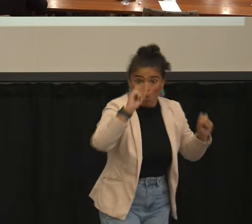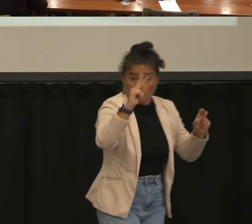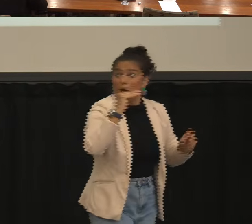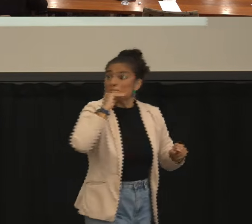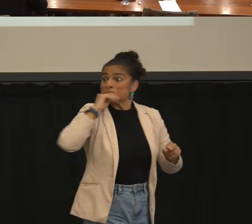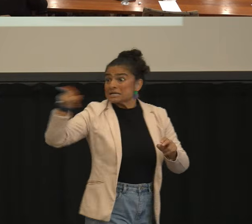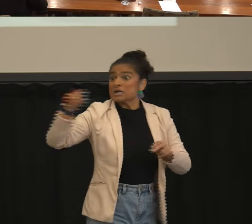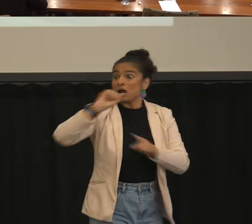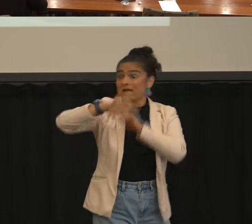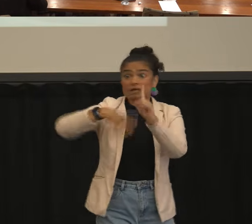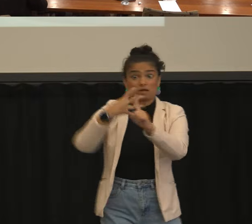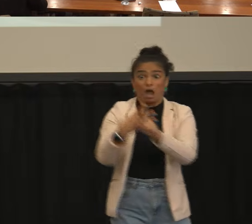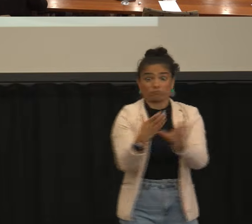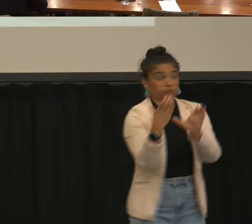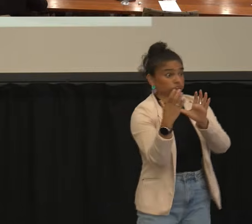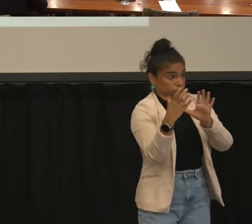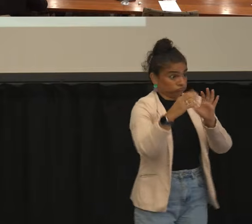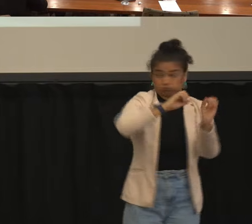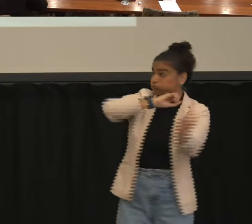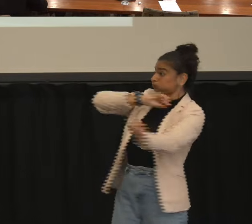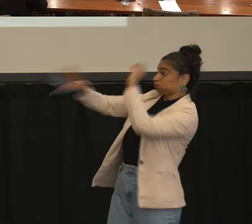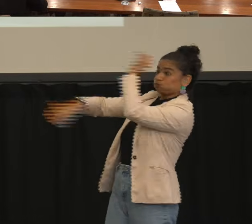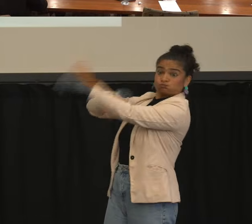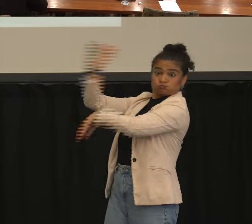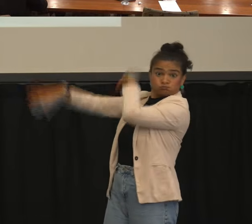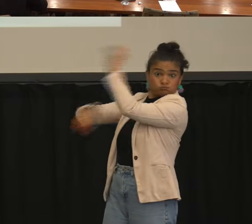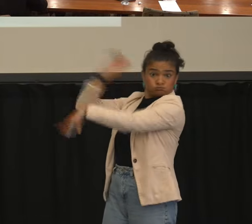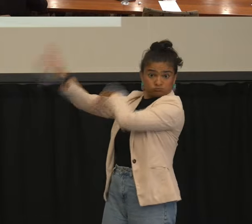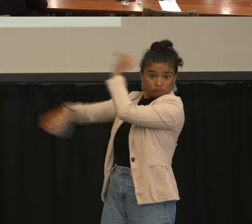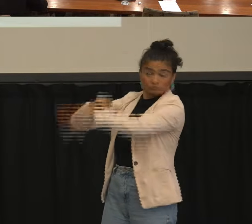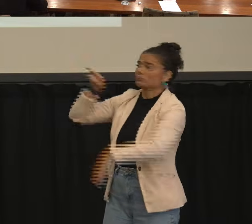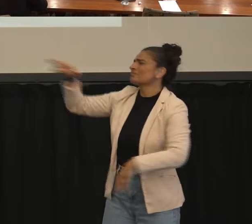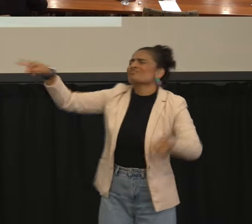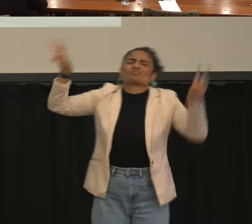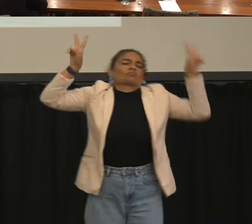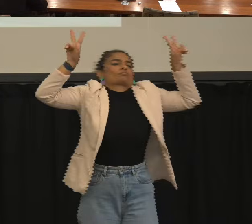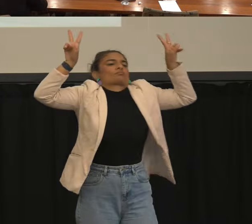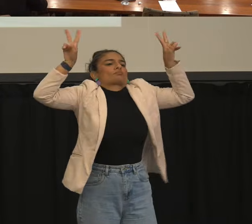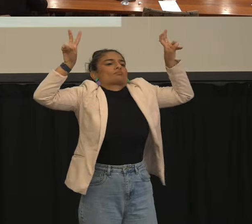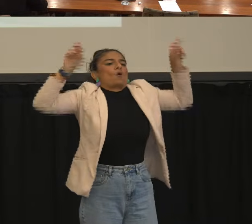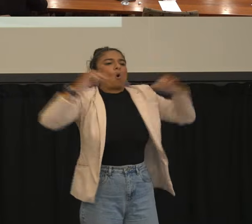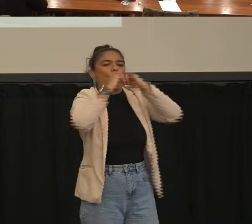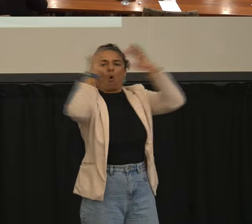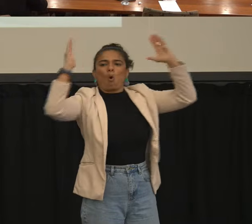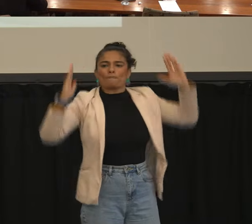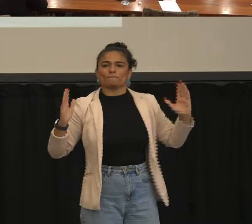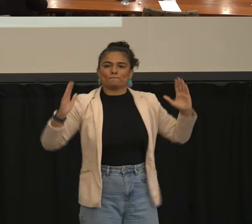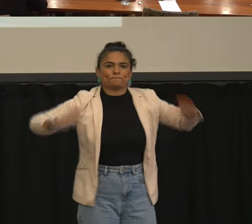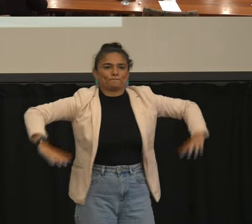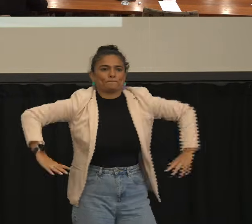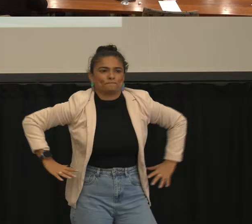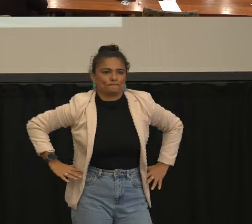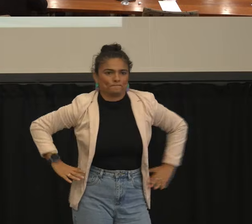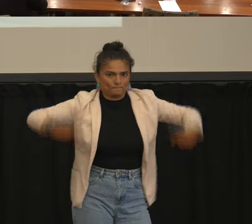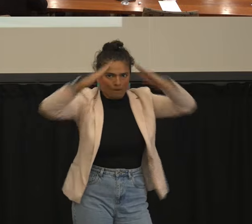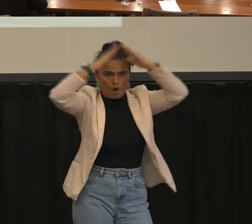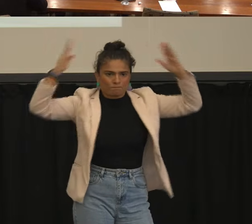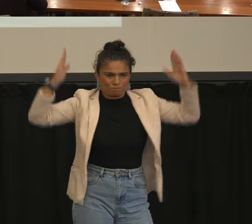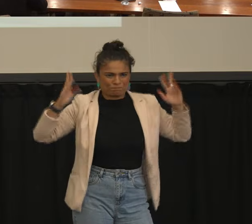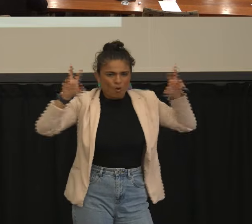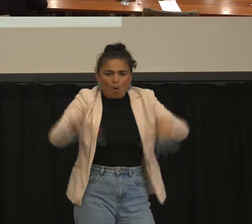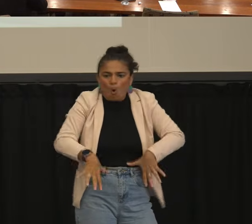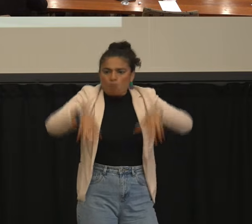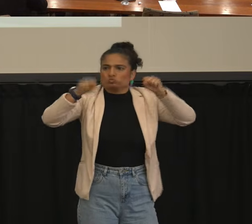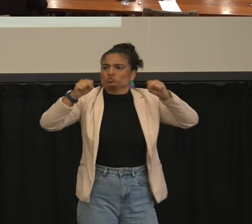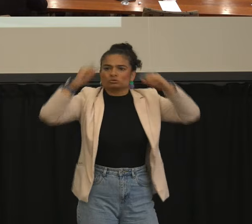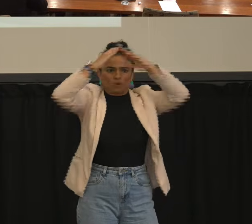would like a structure of? This could be part of the infrastructure so that that can be housed on the SADiLaR